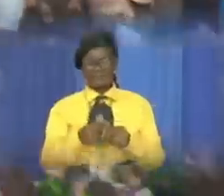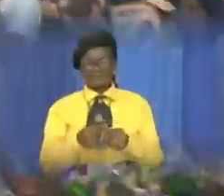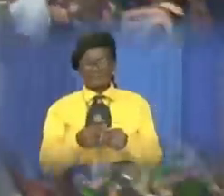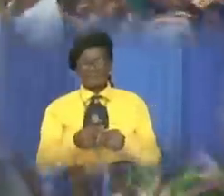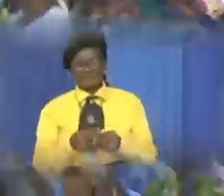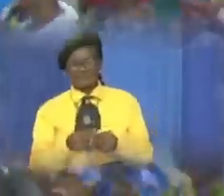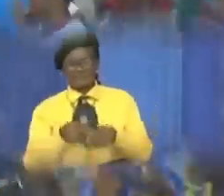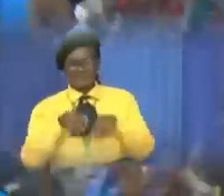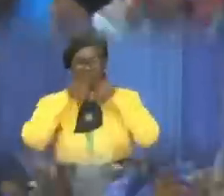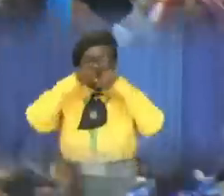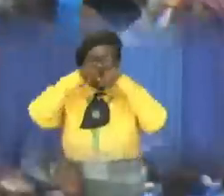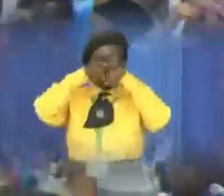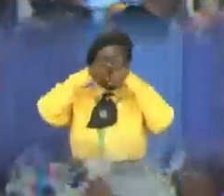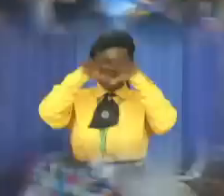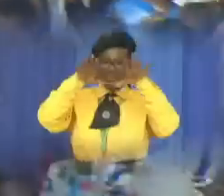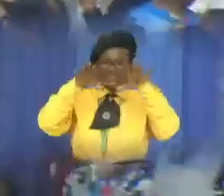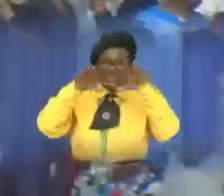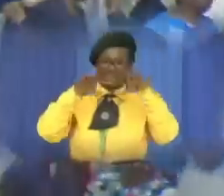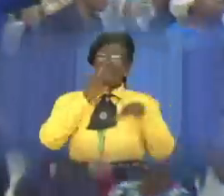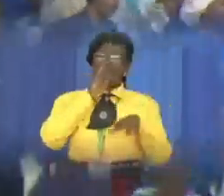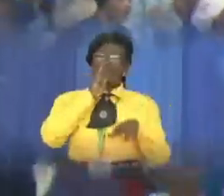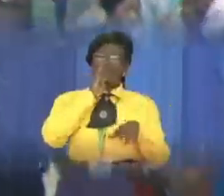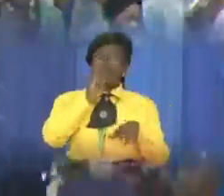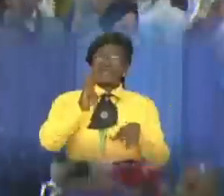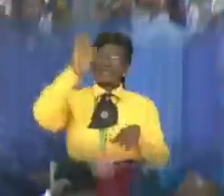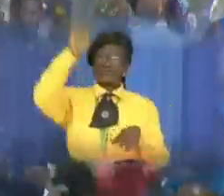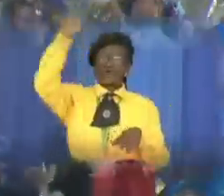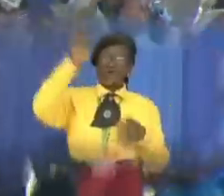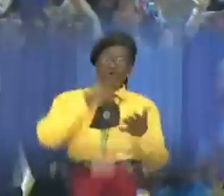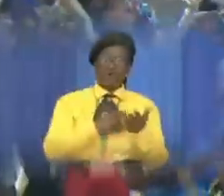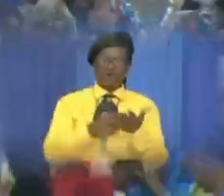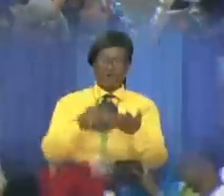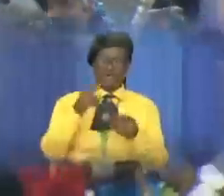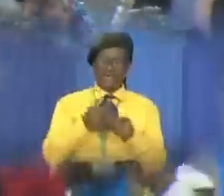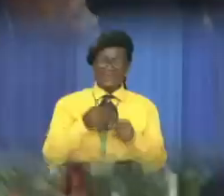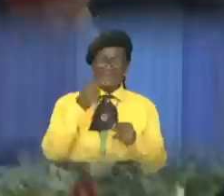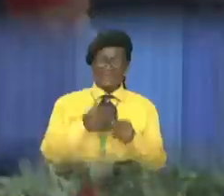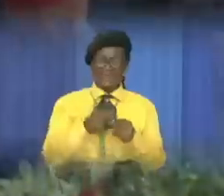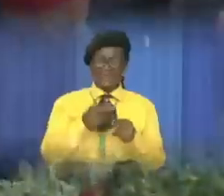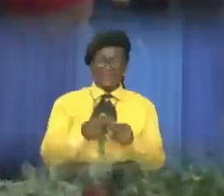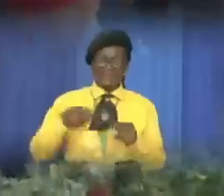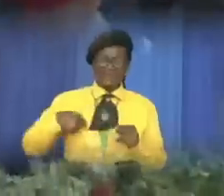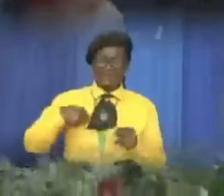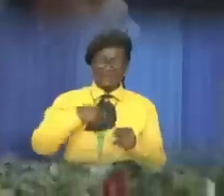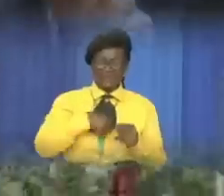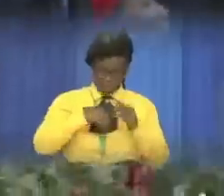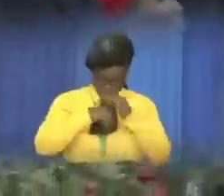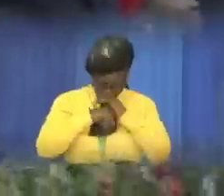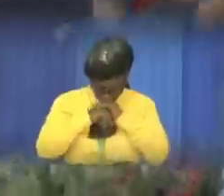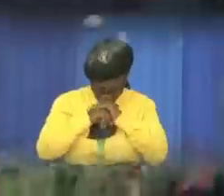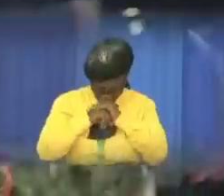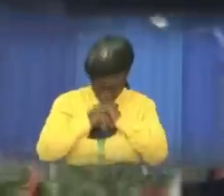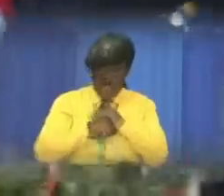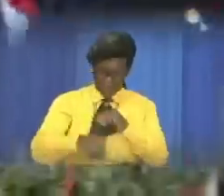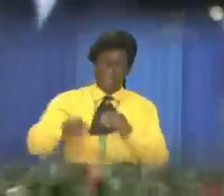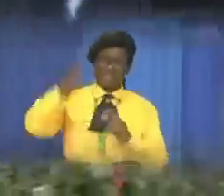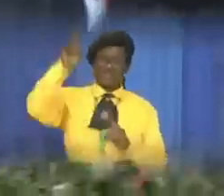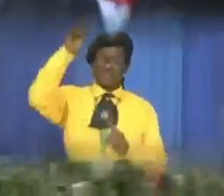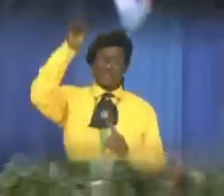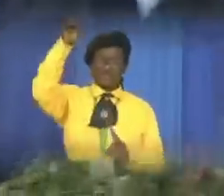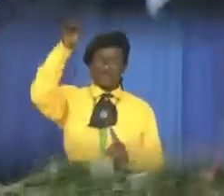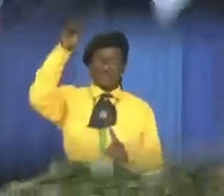Blessed be your holy name. Rakunshe de remo purunde ke remo pochutundra mahakashata.